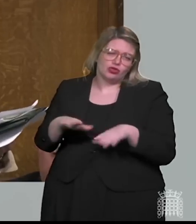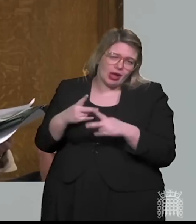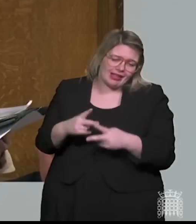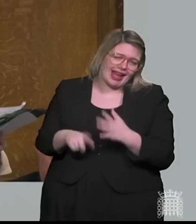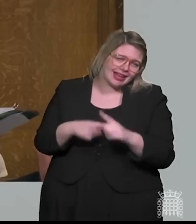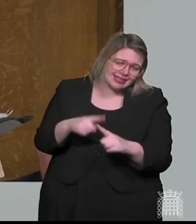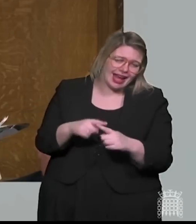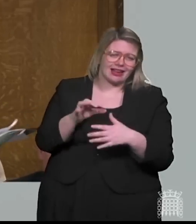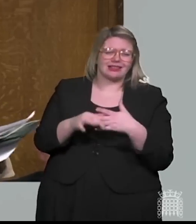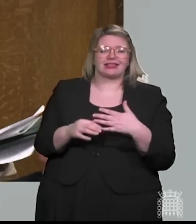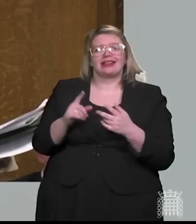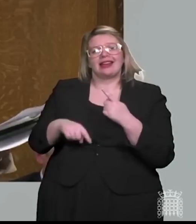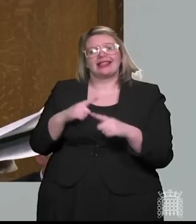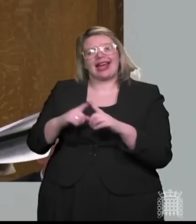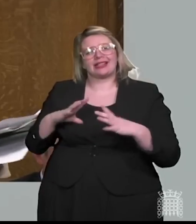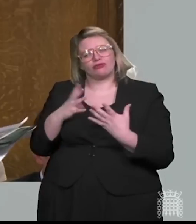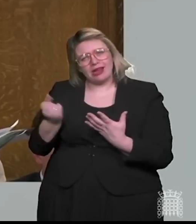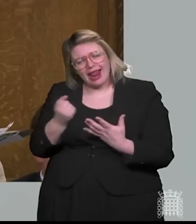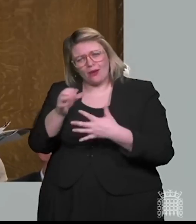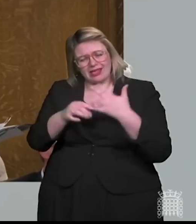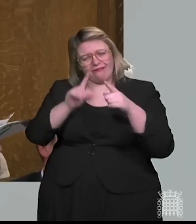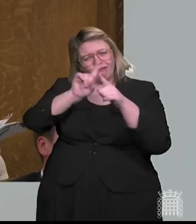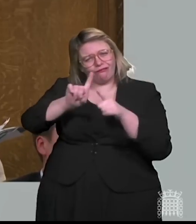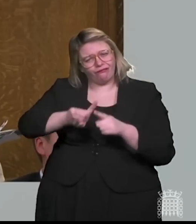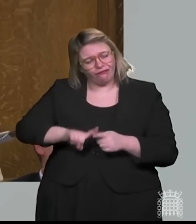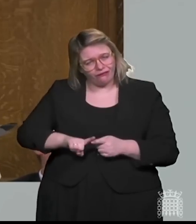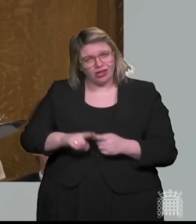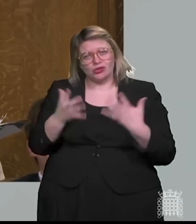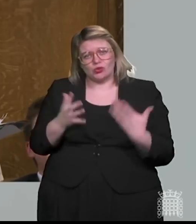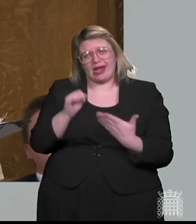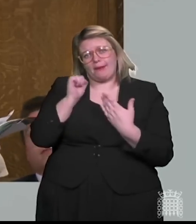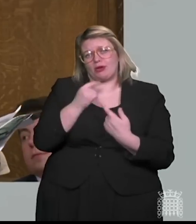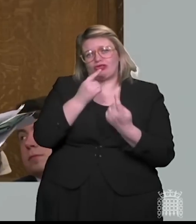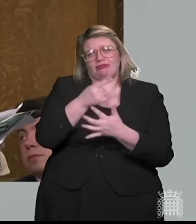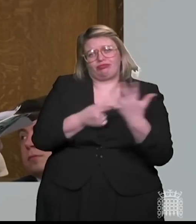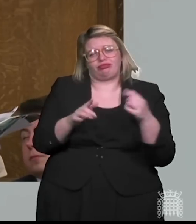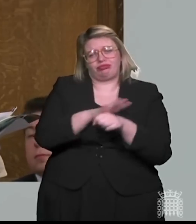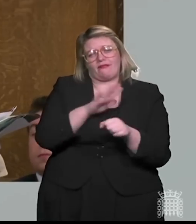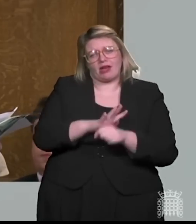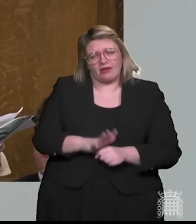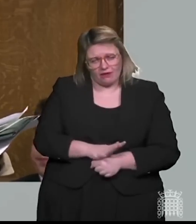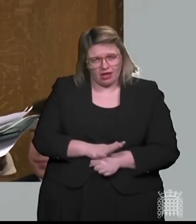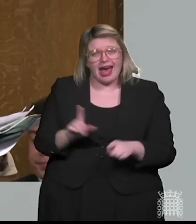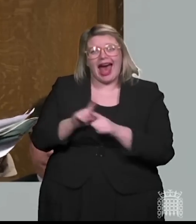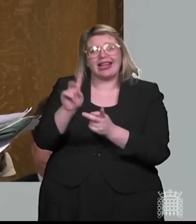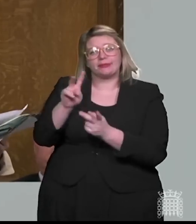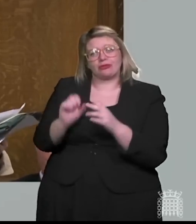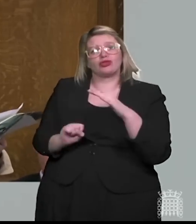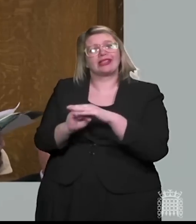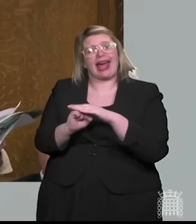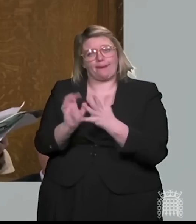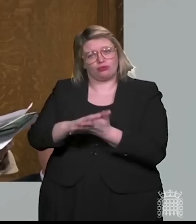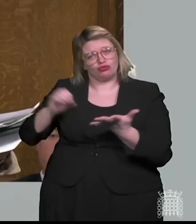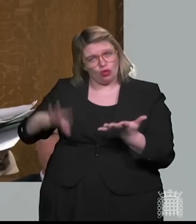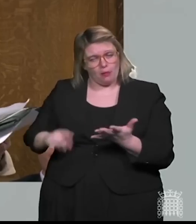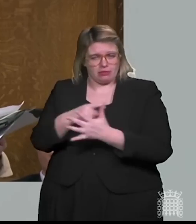withdrawal of a tax-free allowance, and the very welcome measures today announced on all those fronts, and with the pension cap abolition,